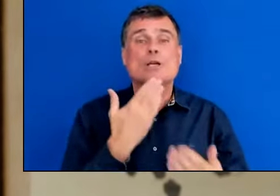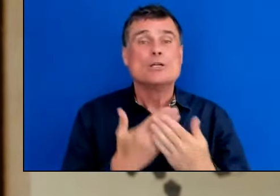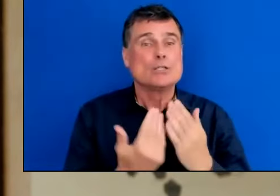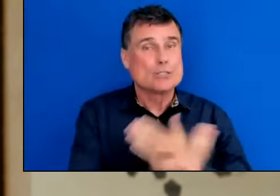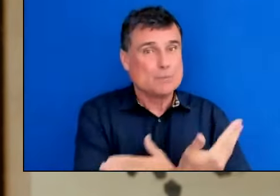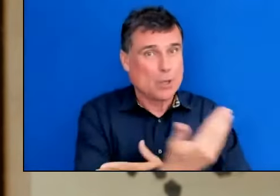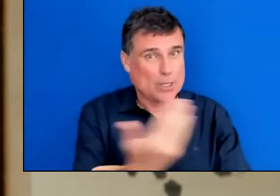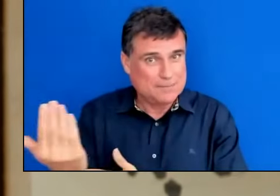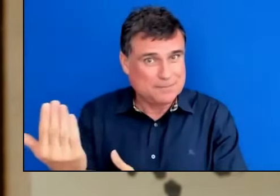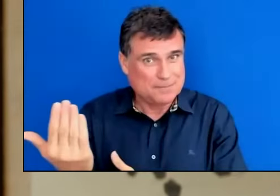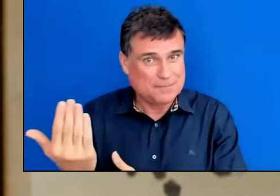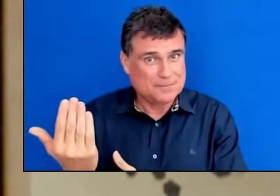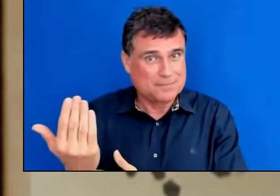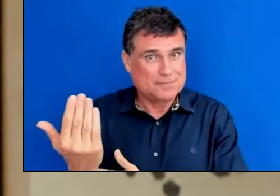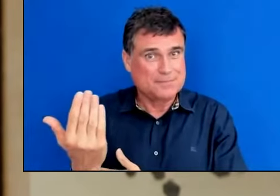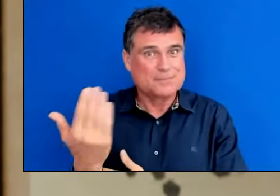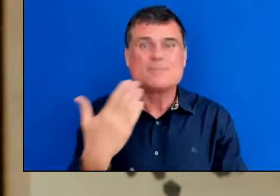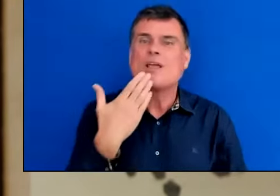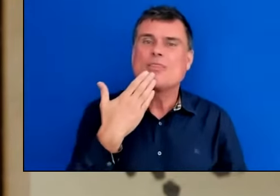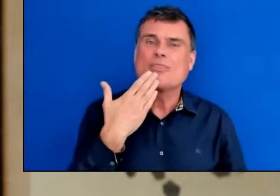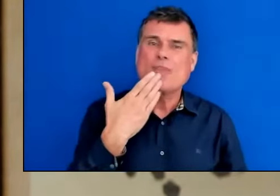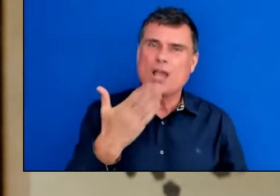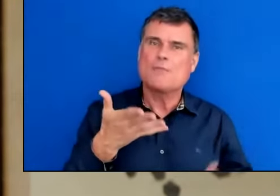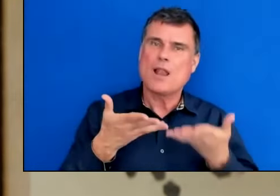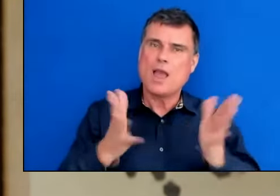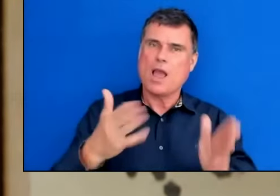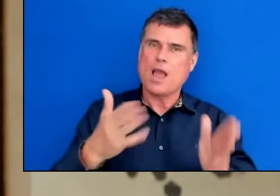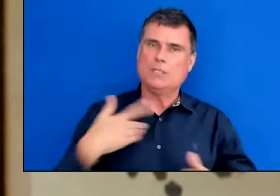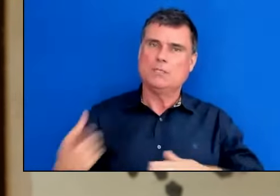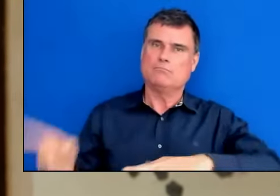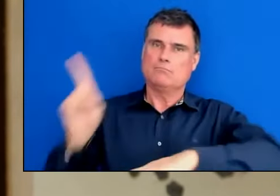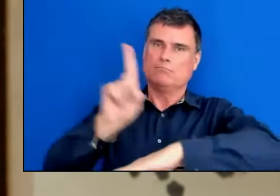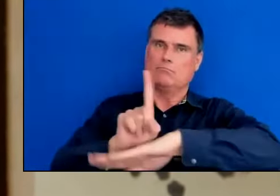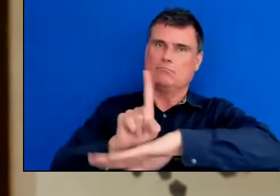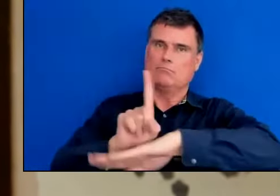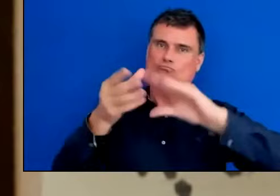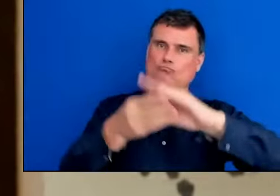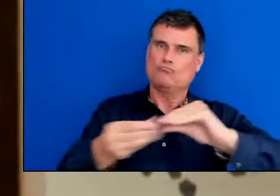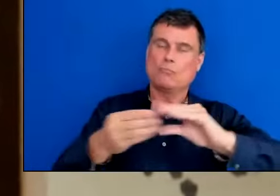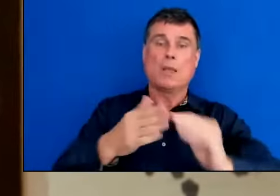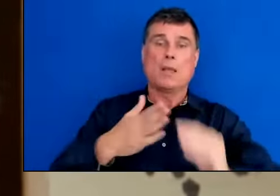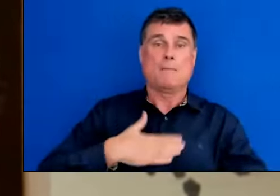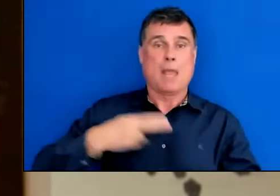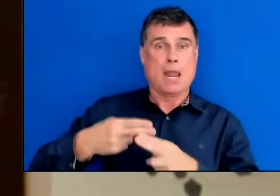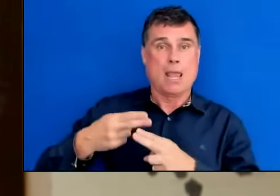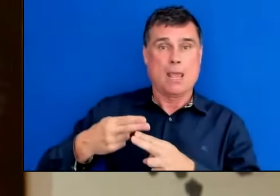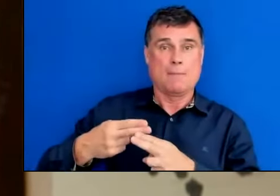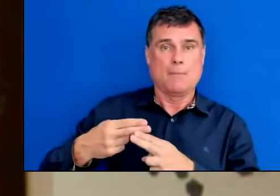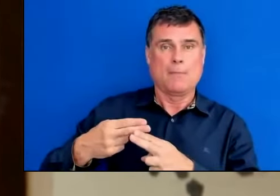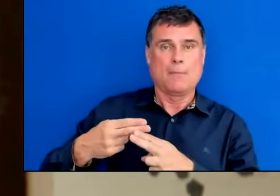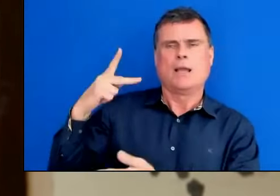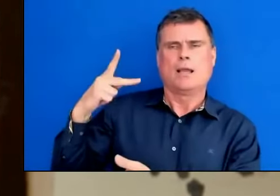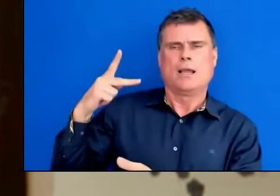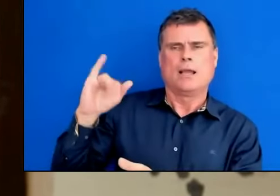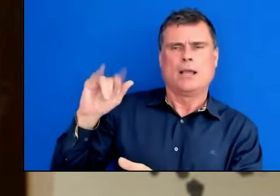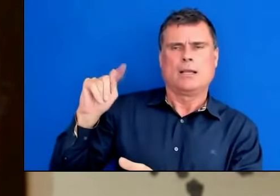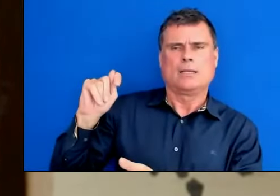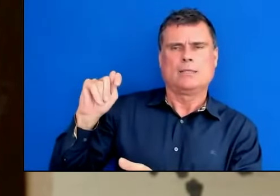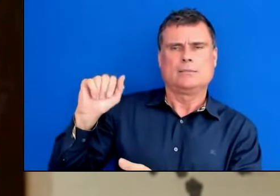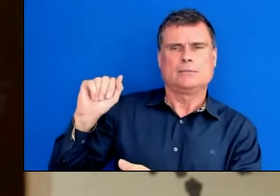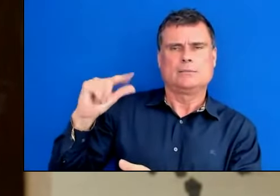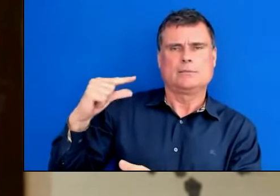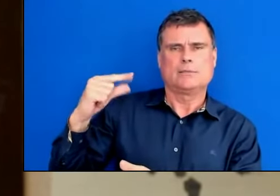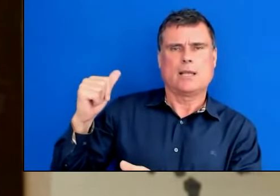Good morning, everyone. Thank you for this opportunity to speak. My name is Keiko